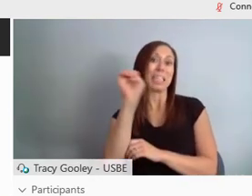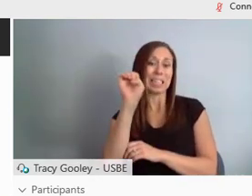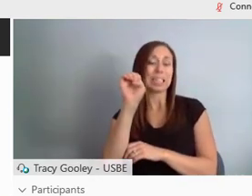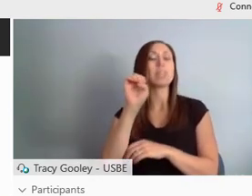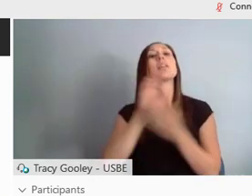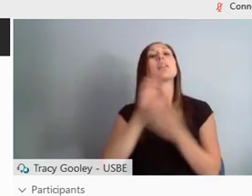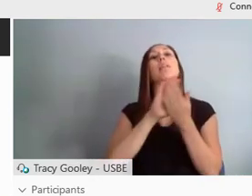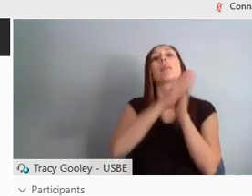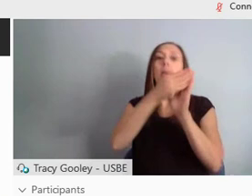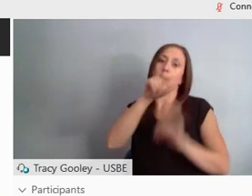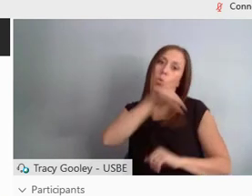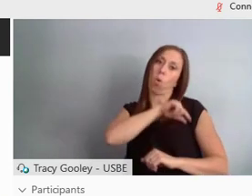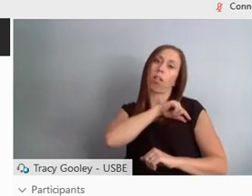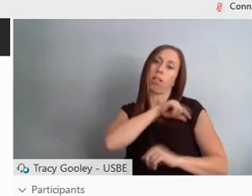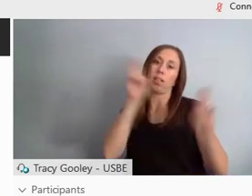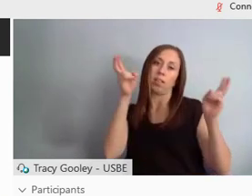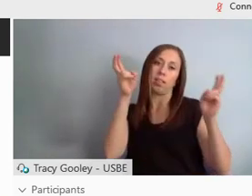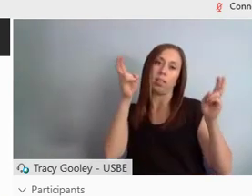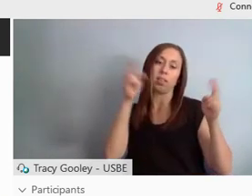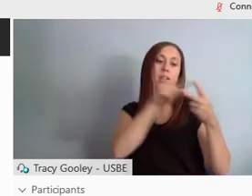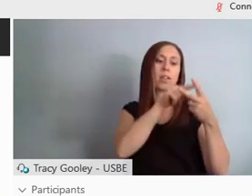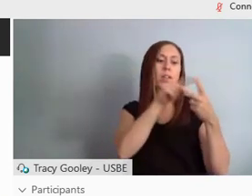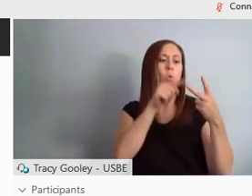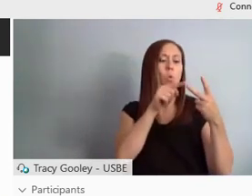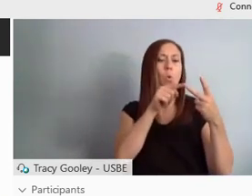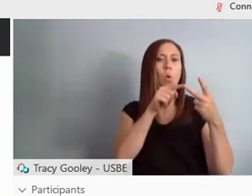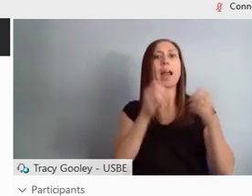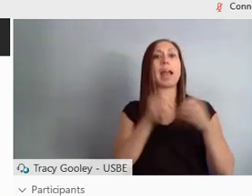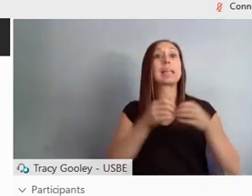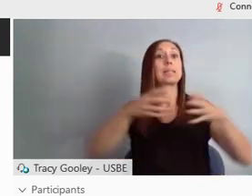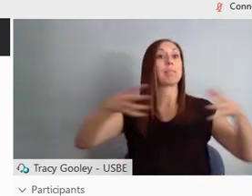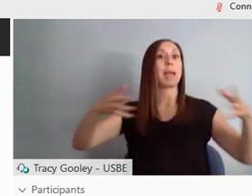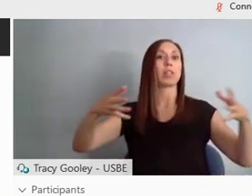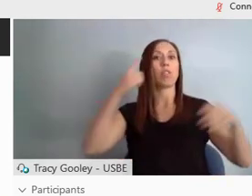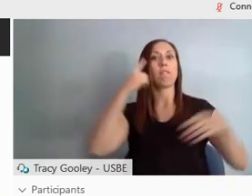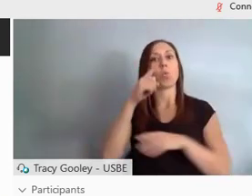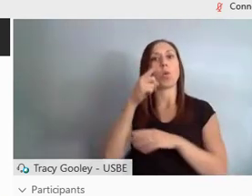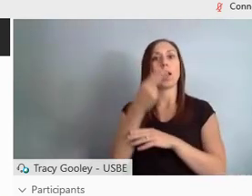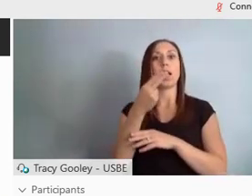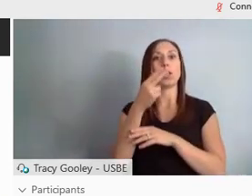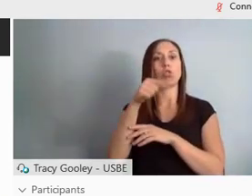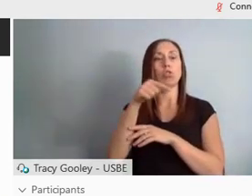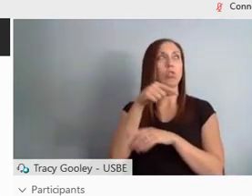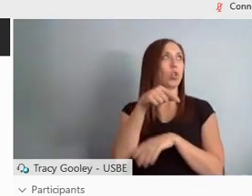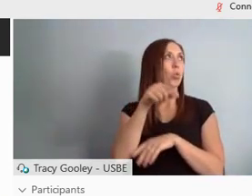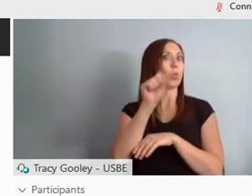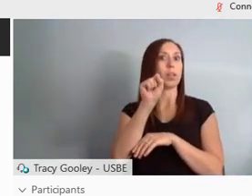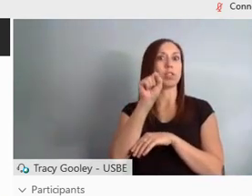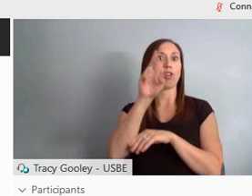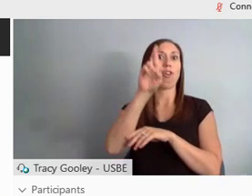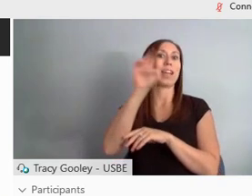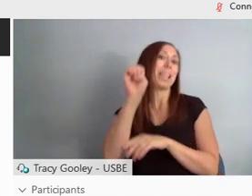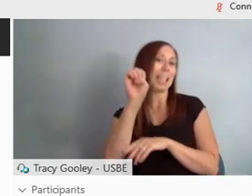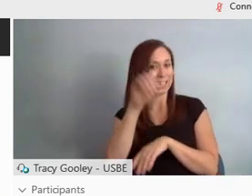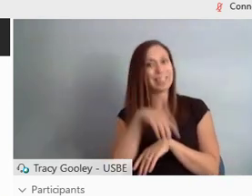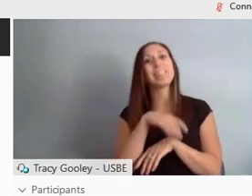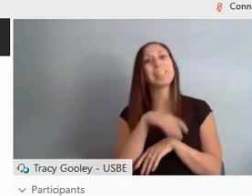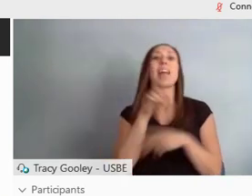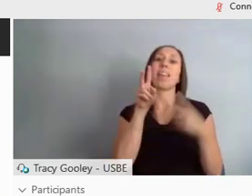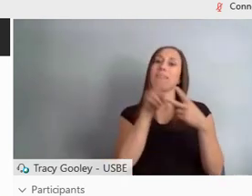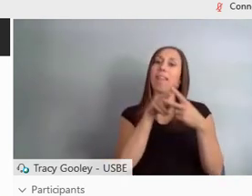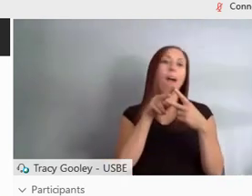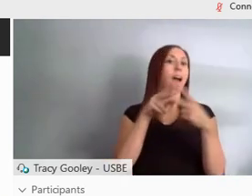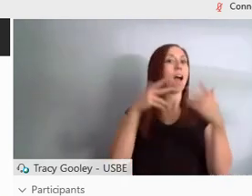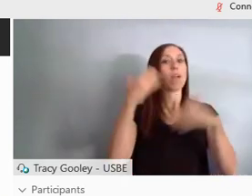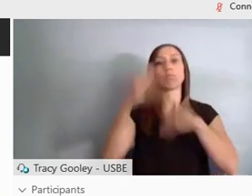Becoming Quality for HQSR and Expansion for HQSRE. So those applications and